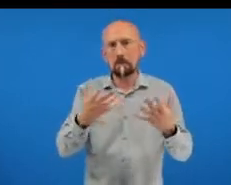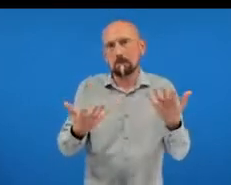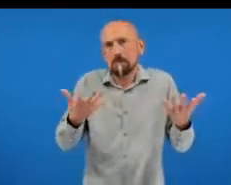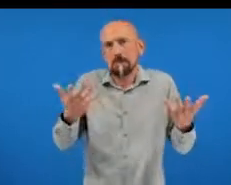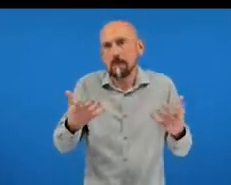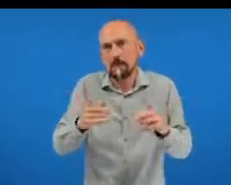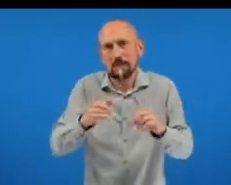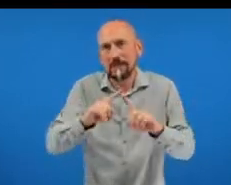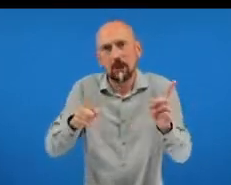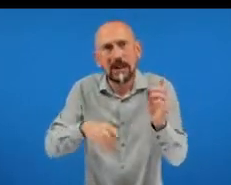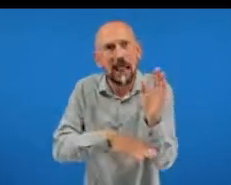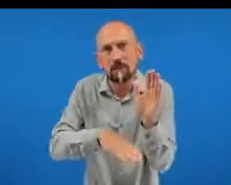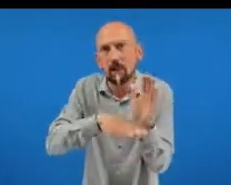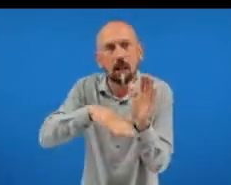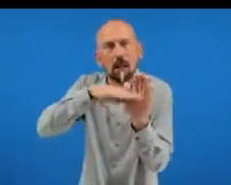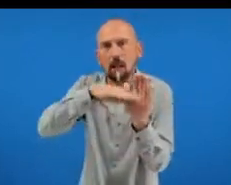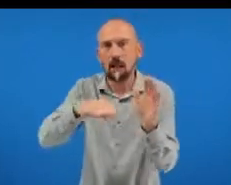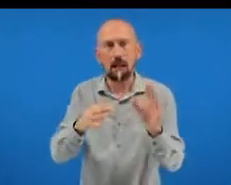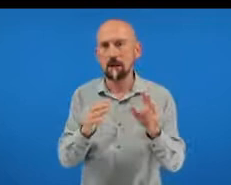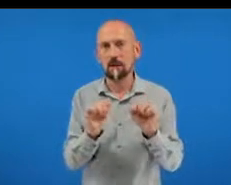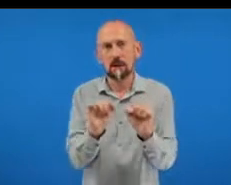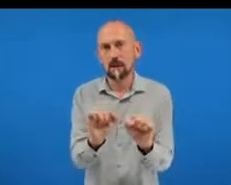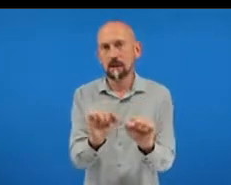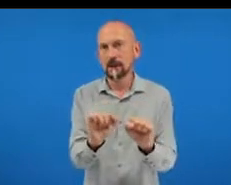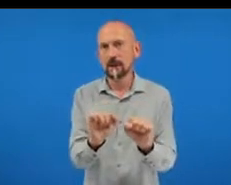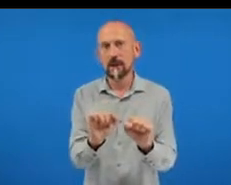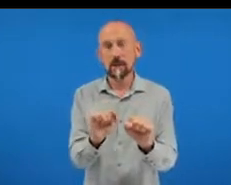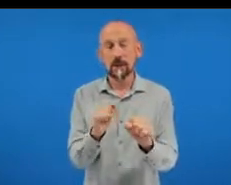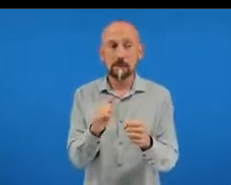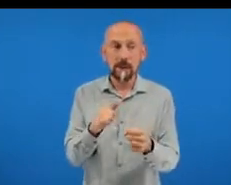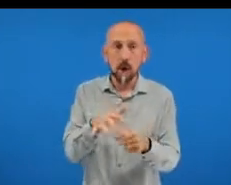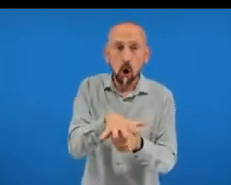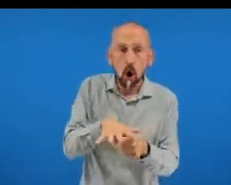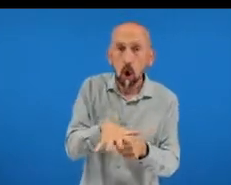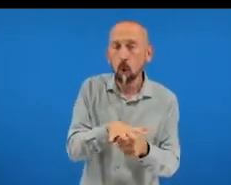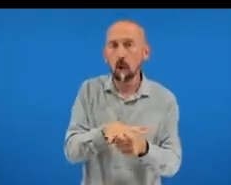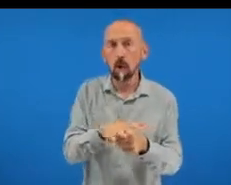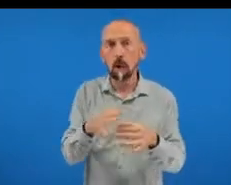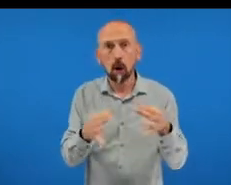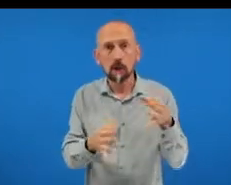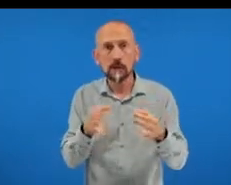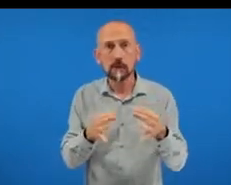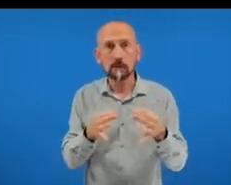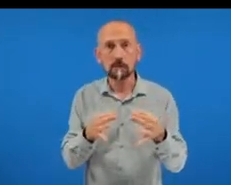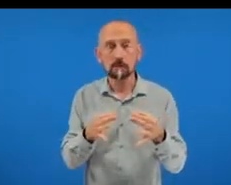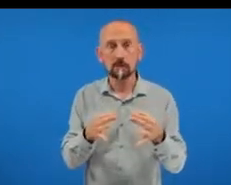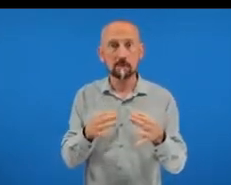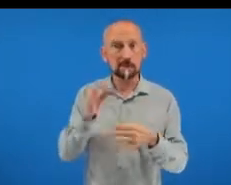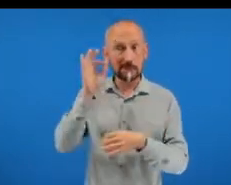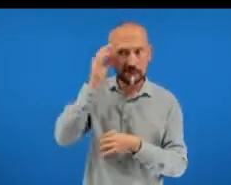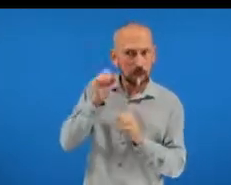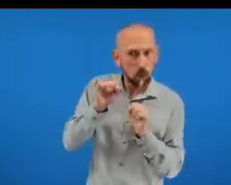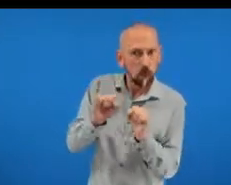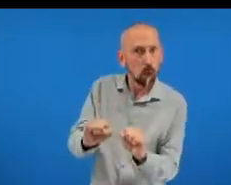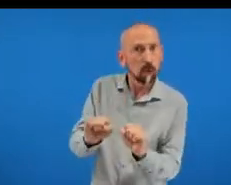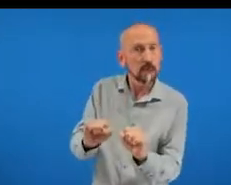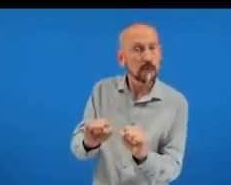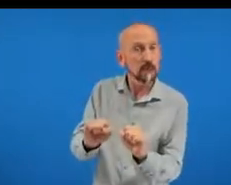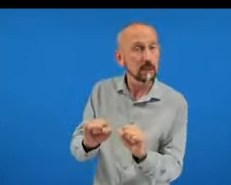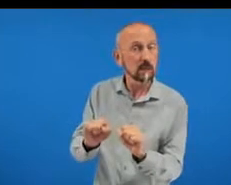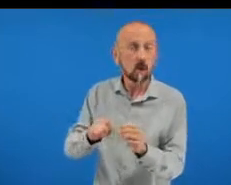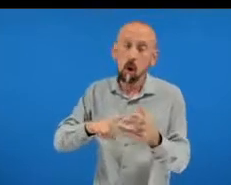level you would like to do, whether or not it's local politics at local authority level, or whether it's